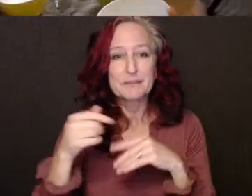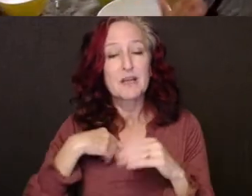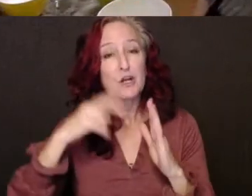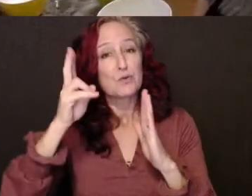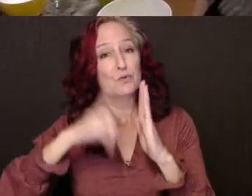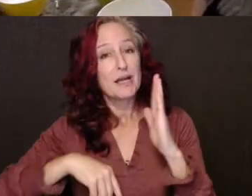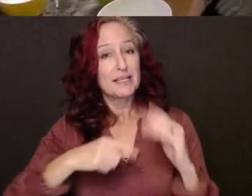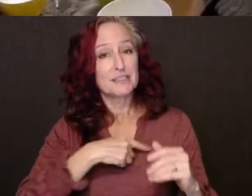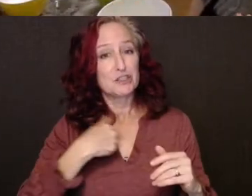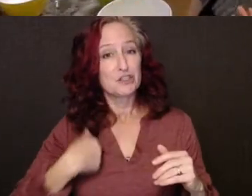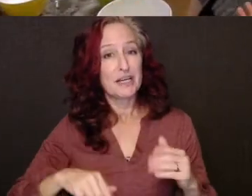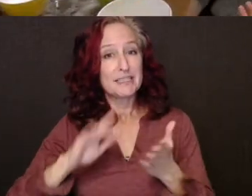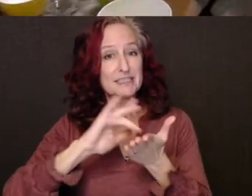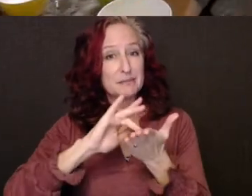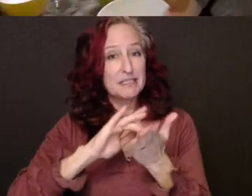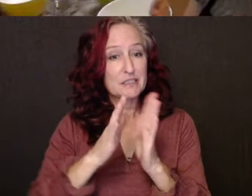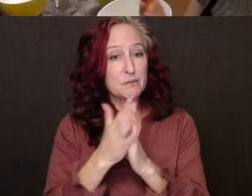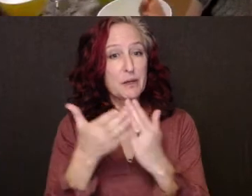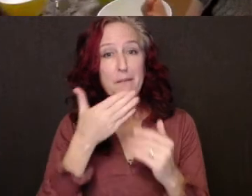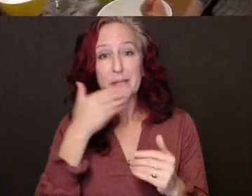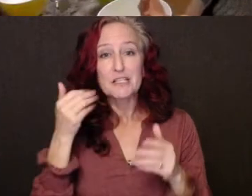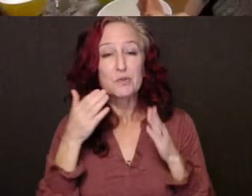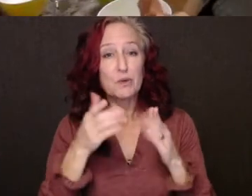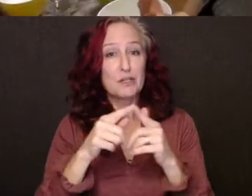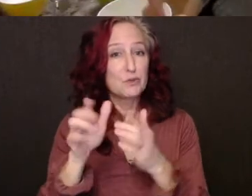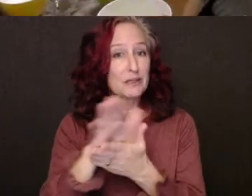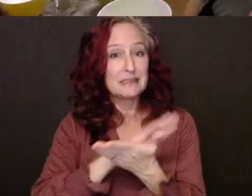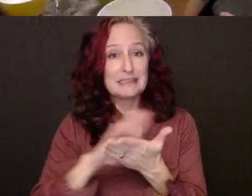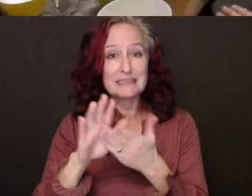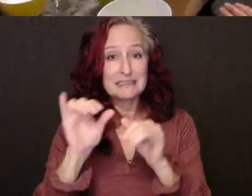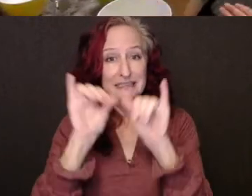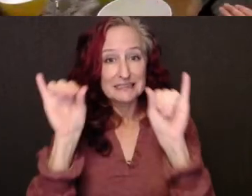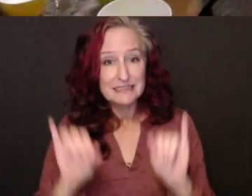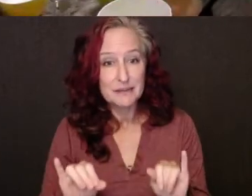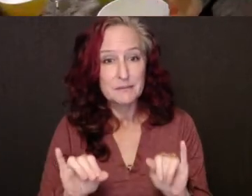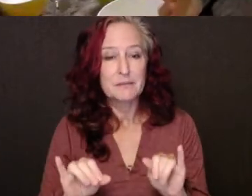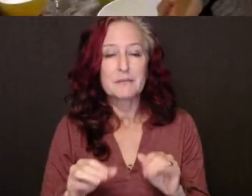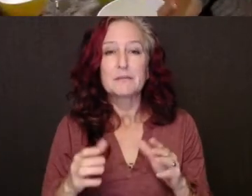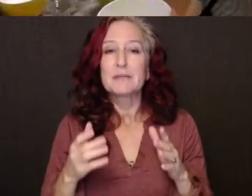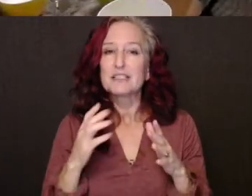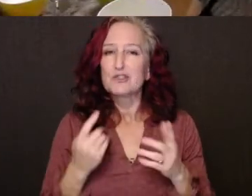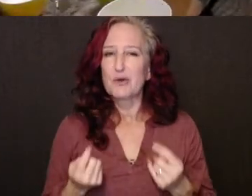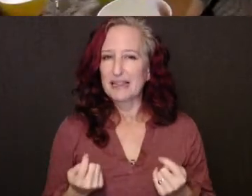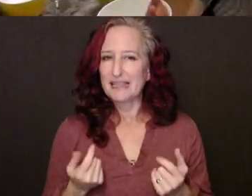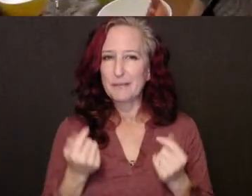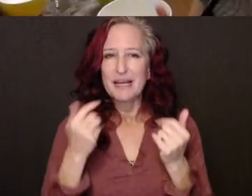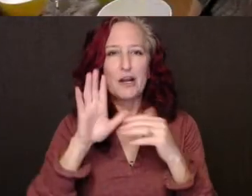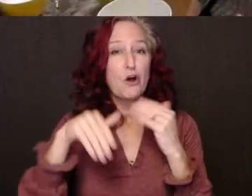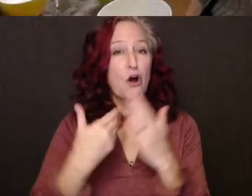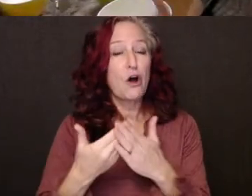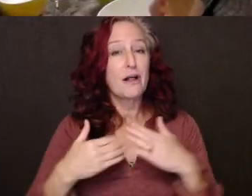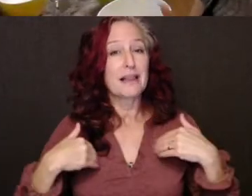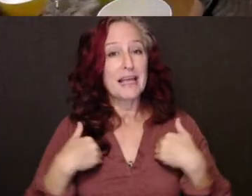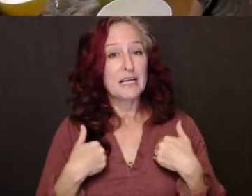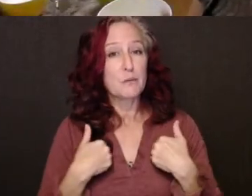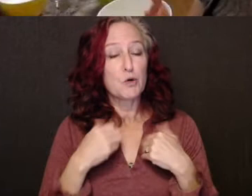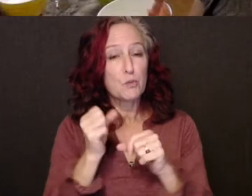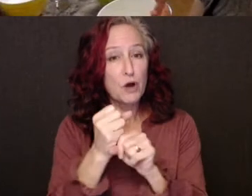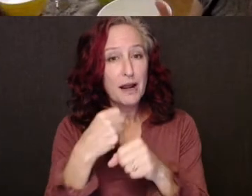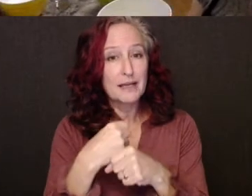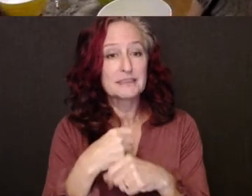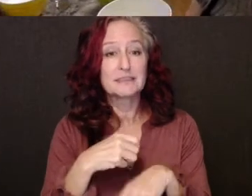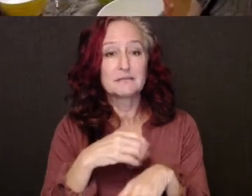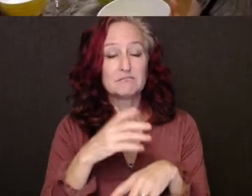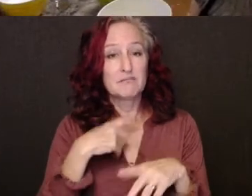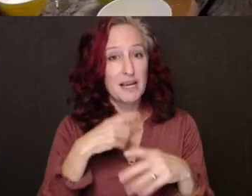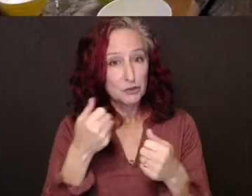I became vegan because I was looking for a way to have a really good cleanse after eating so much junk food during the